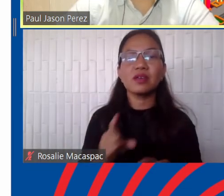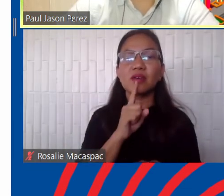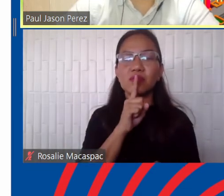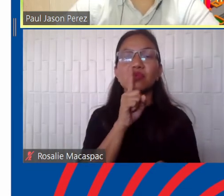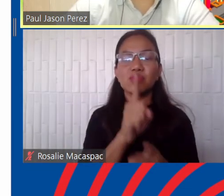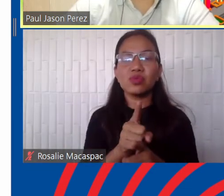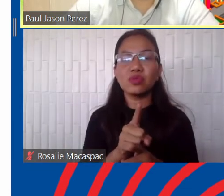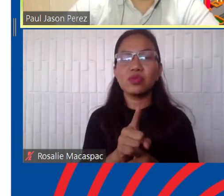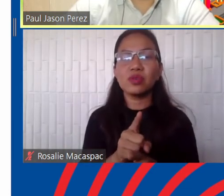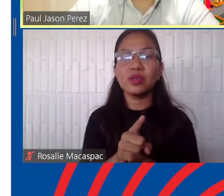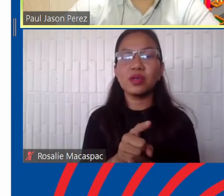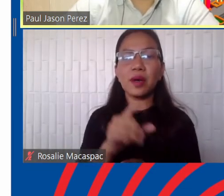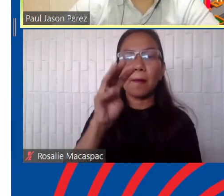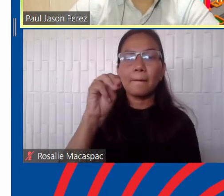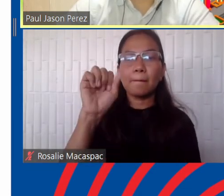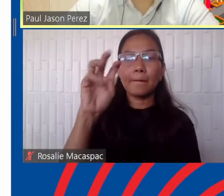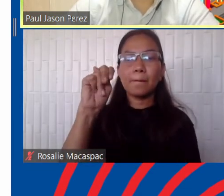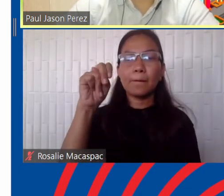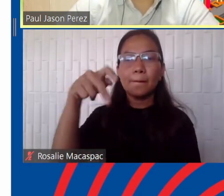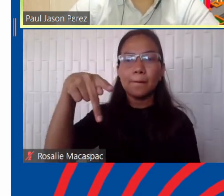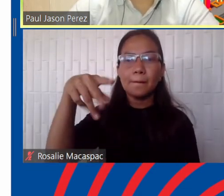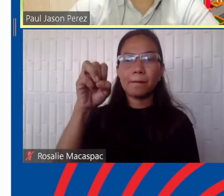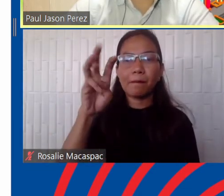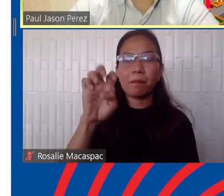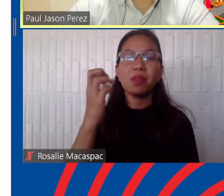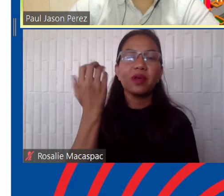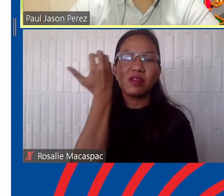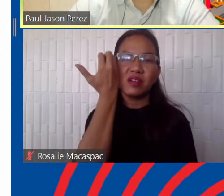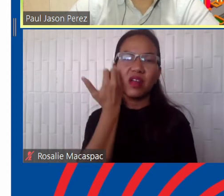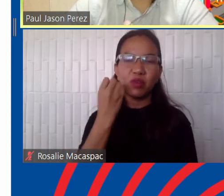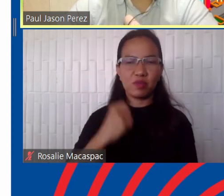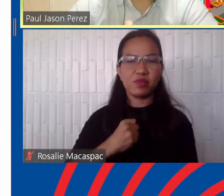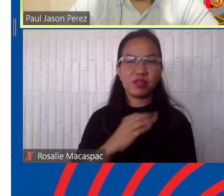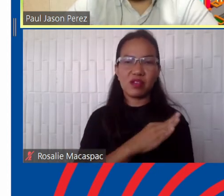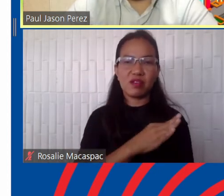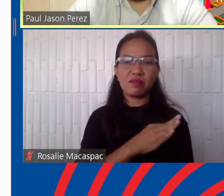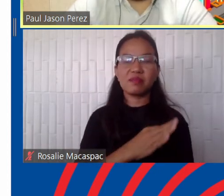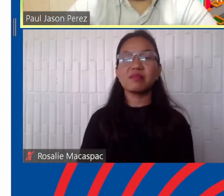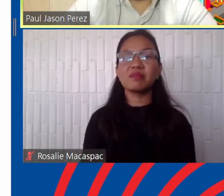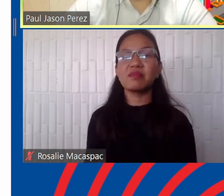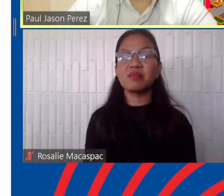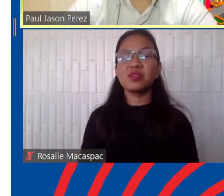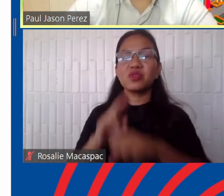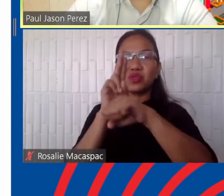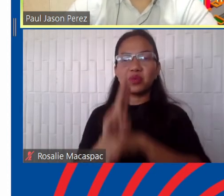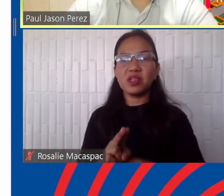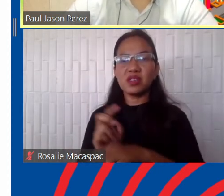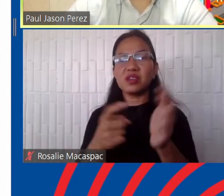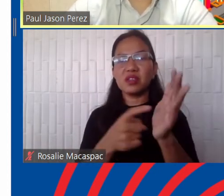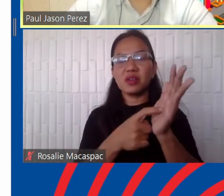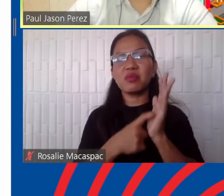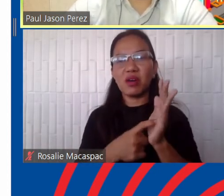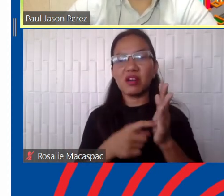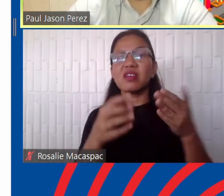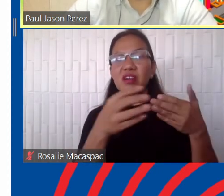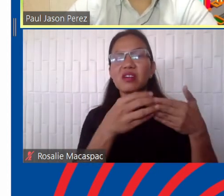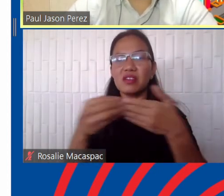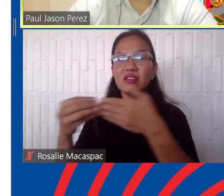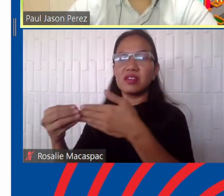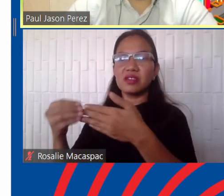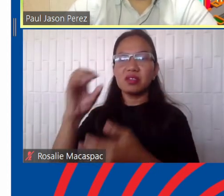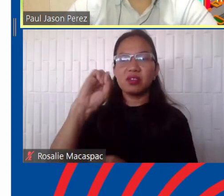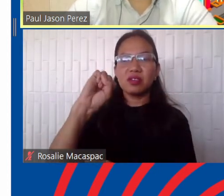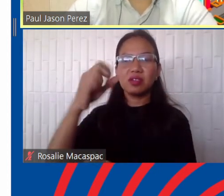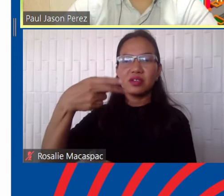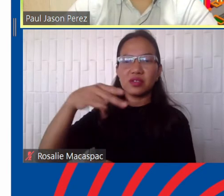of that. Manpower or a lack of staff. So this will really require leadership. No, so some of those